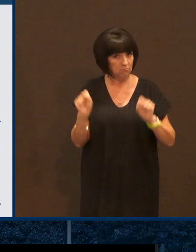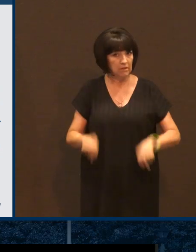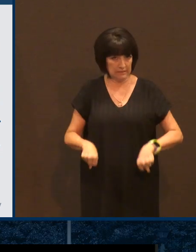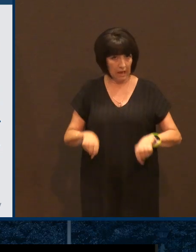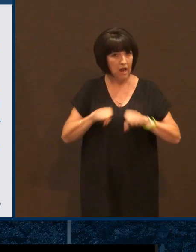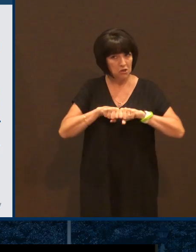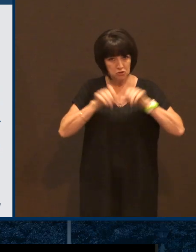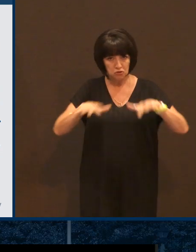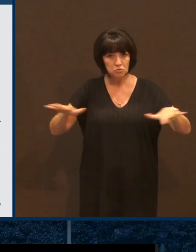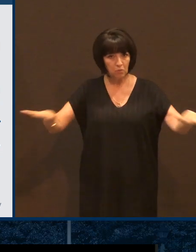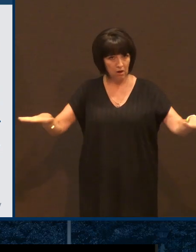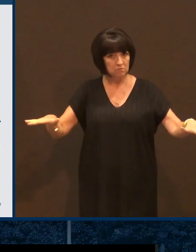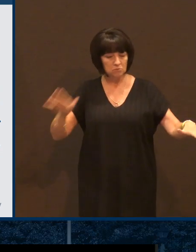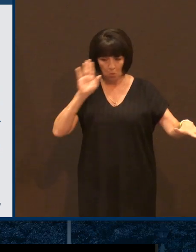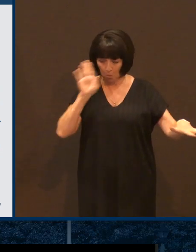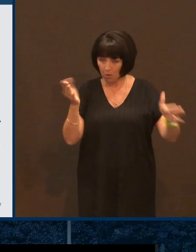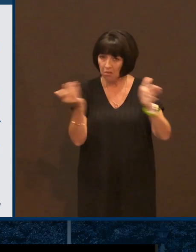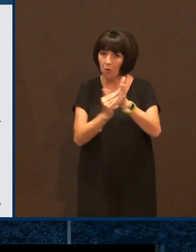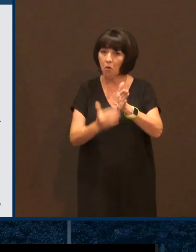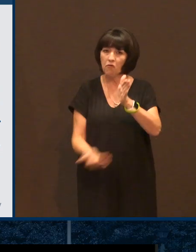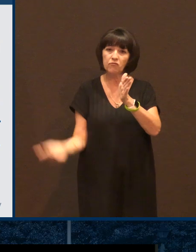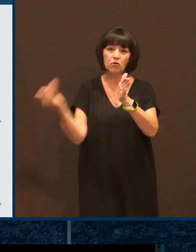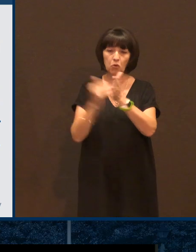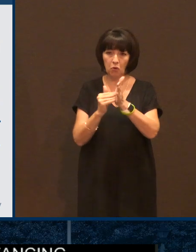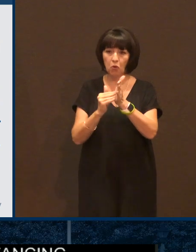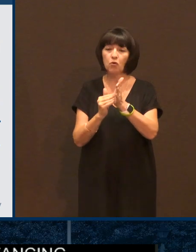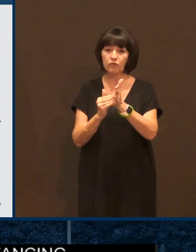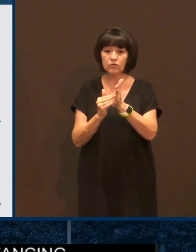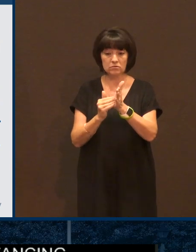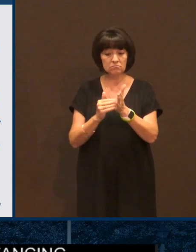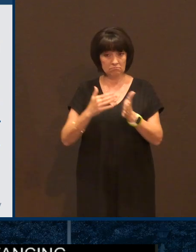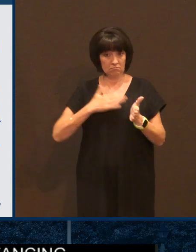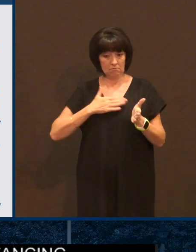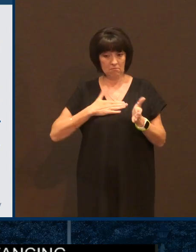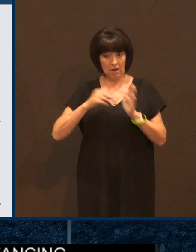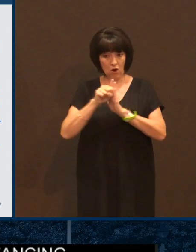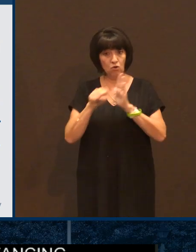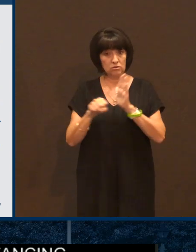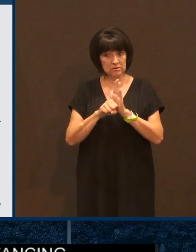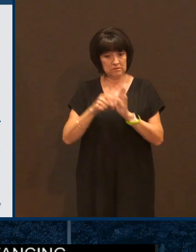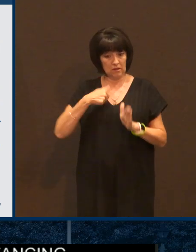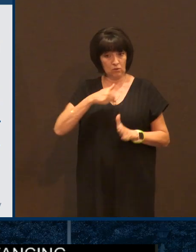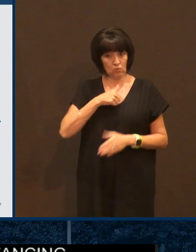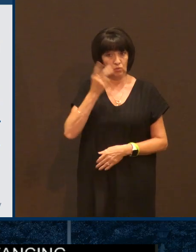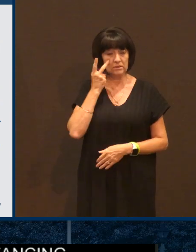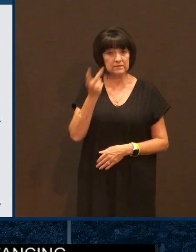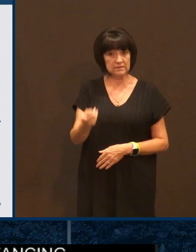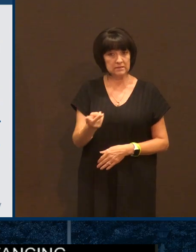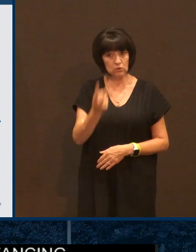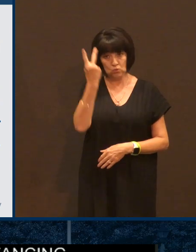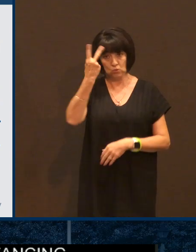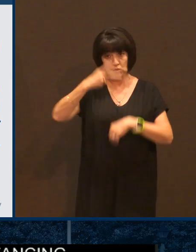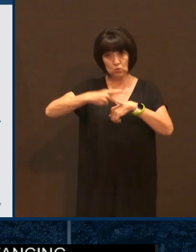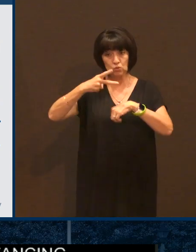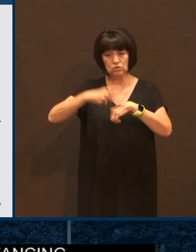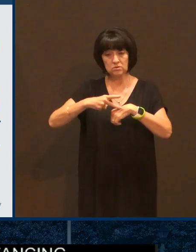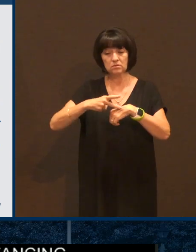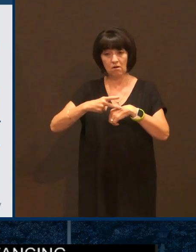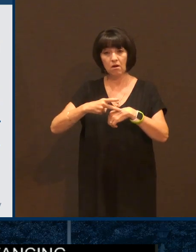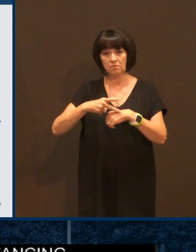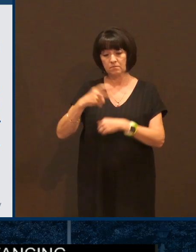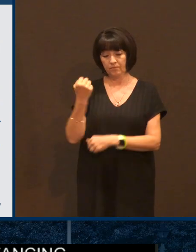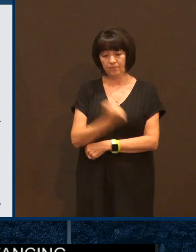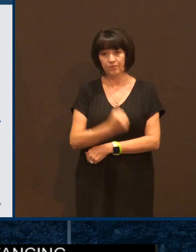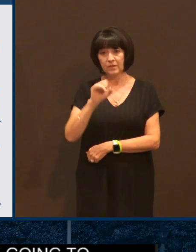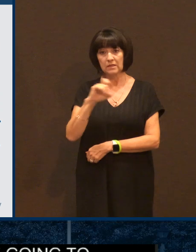to see these rebounds. And in our state, we've seen two significant ones. First, both in Sussex County, one among